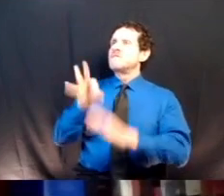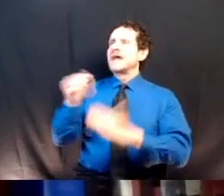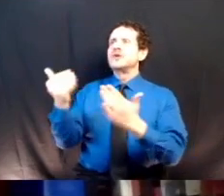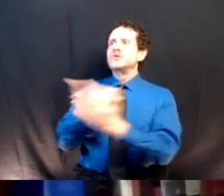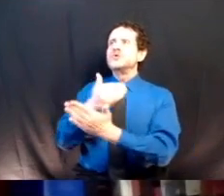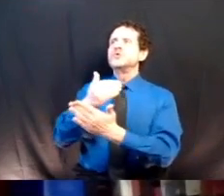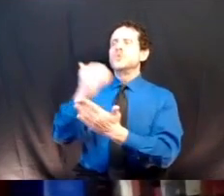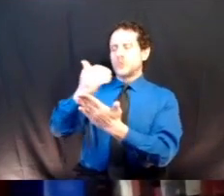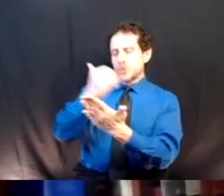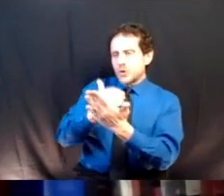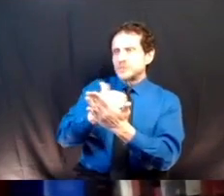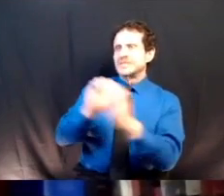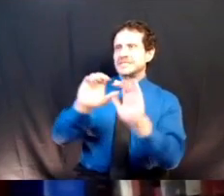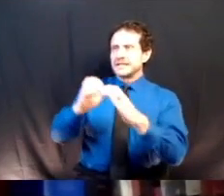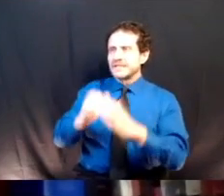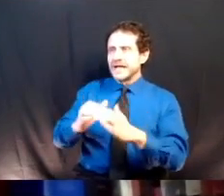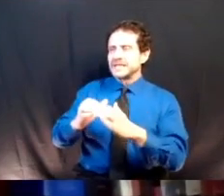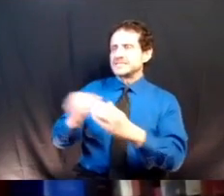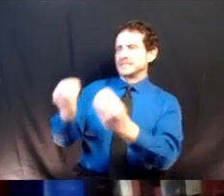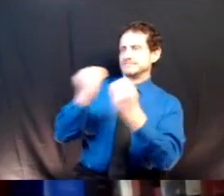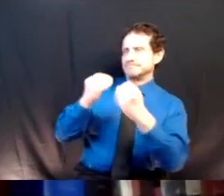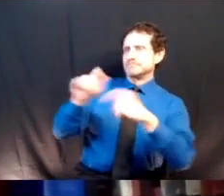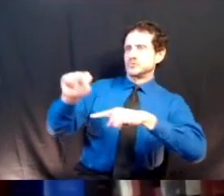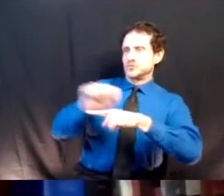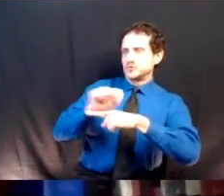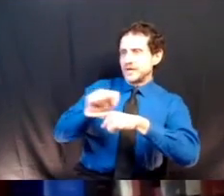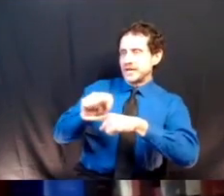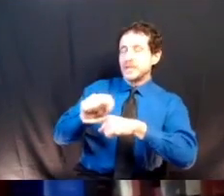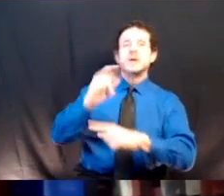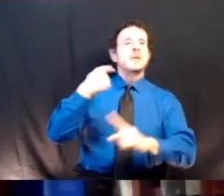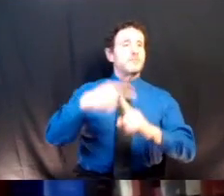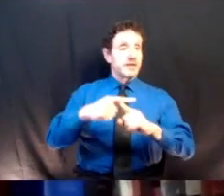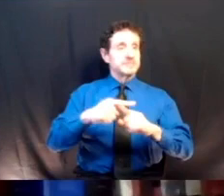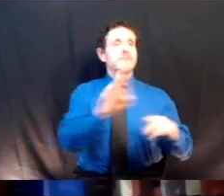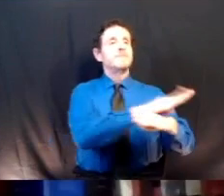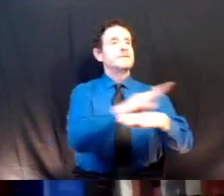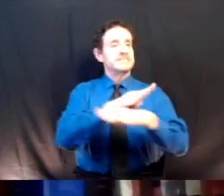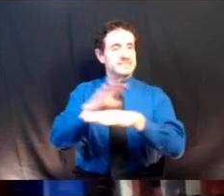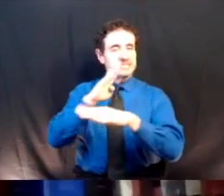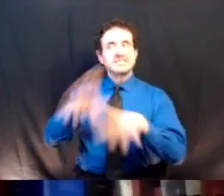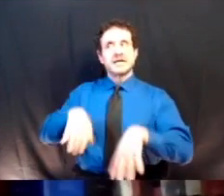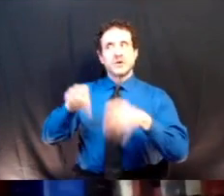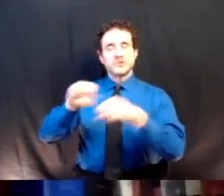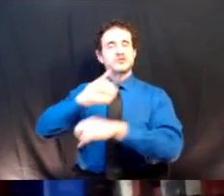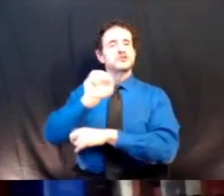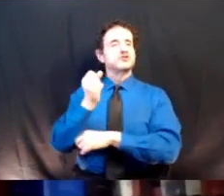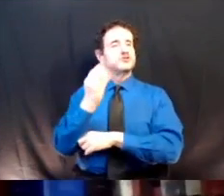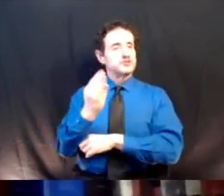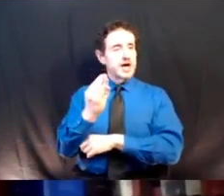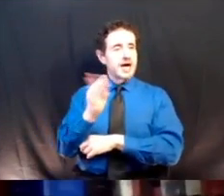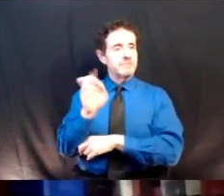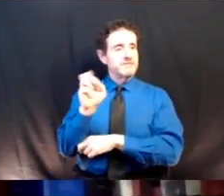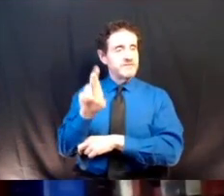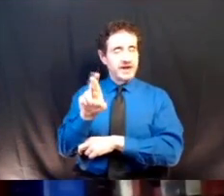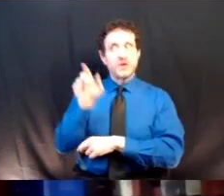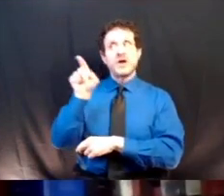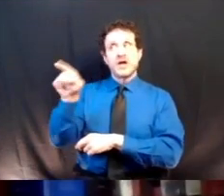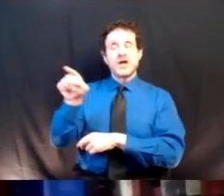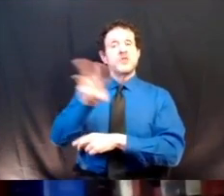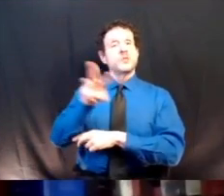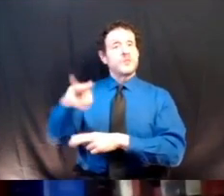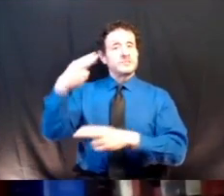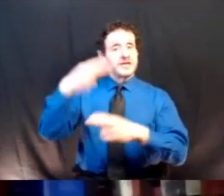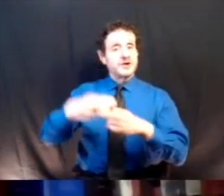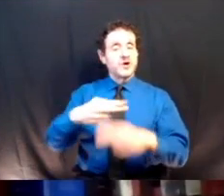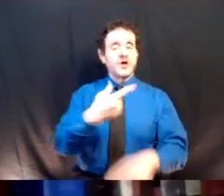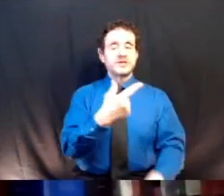and employer-hosted virtual job fairs. Get Hired Illinois is the name of this new website, and